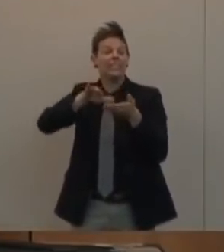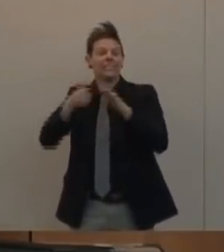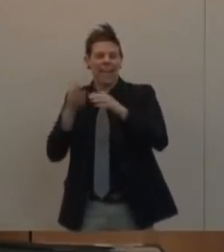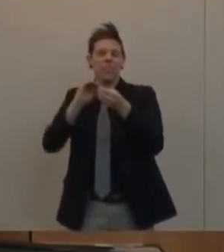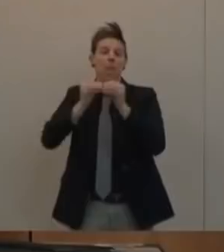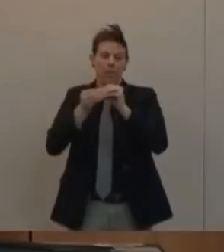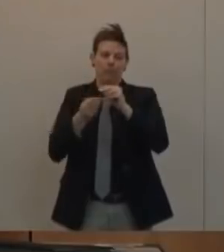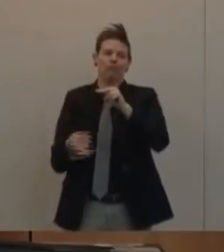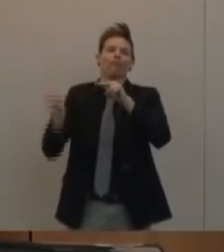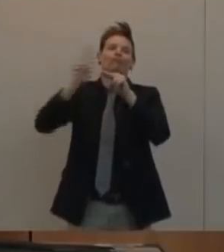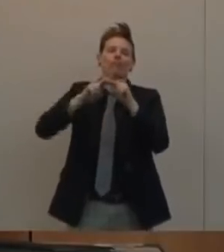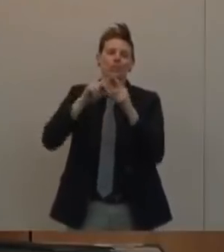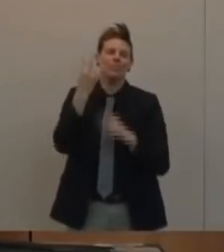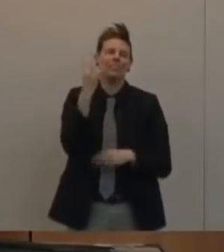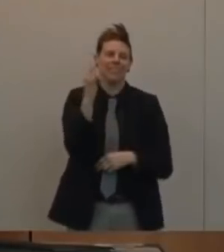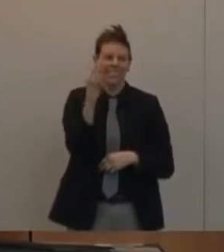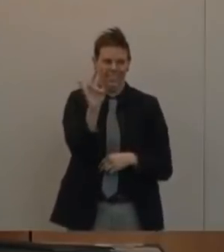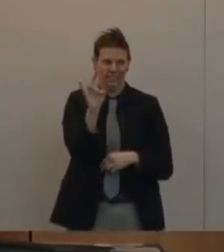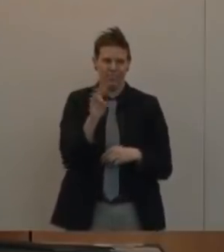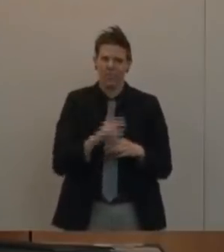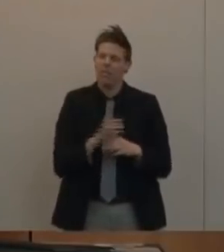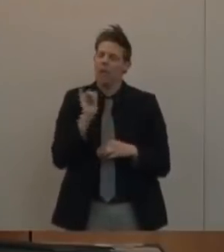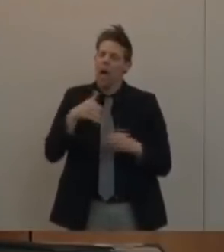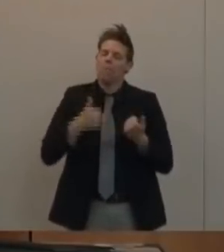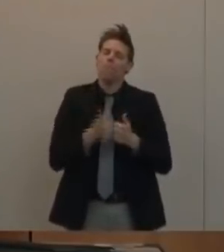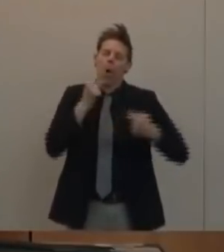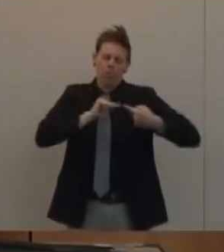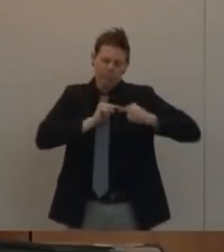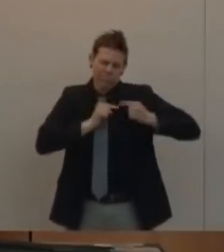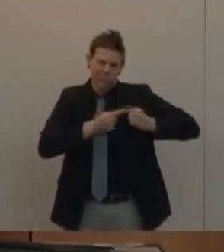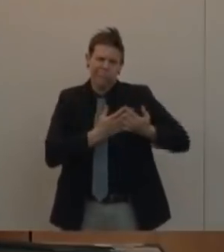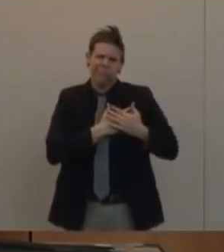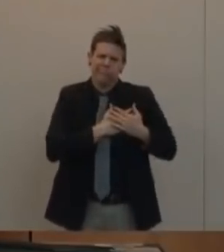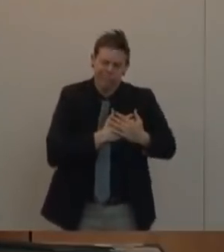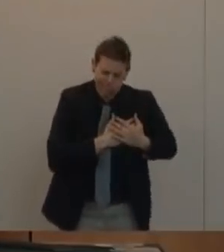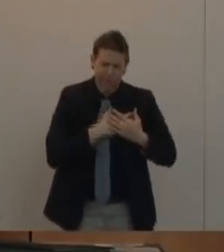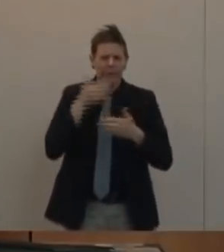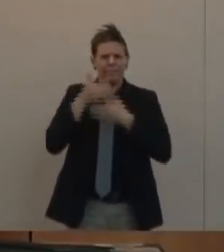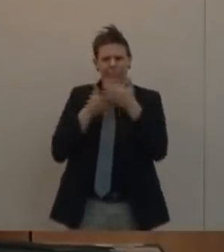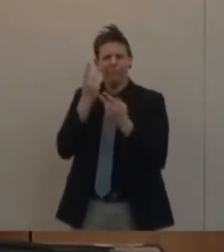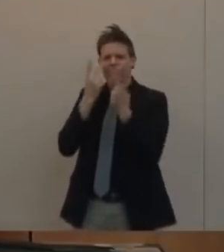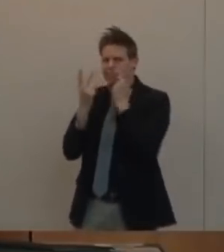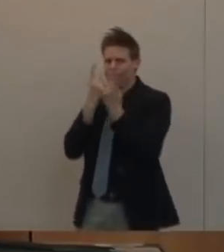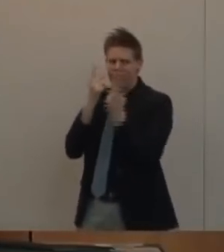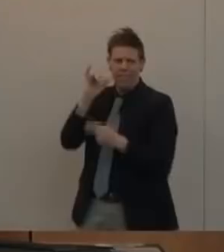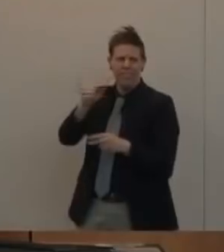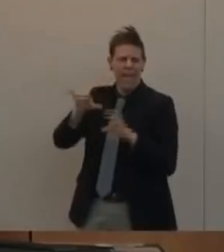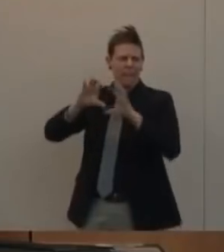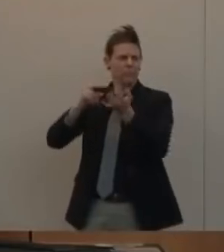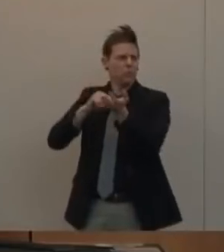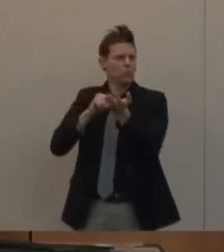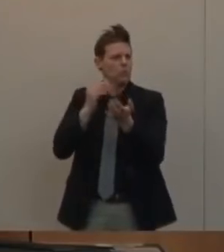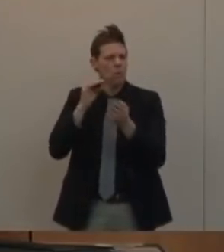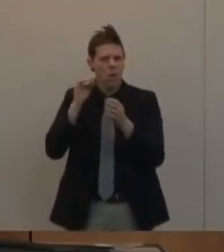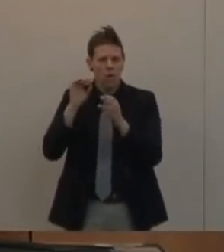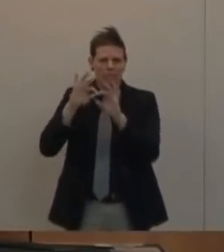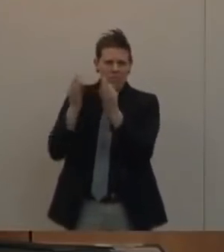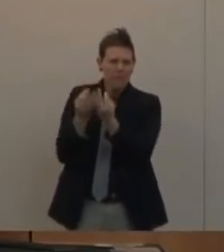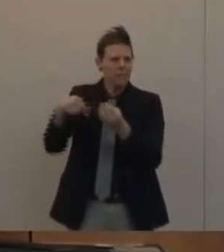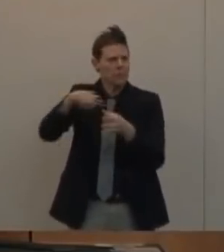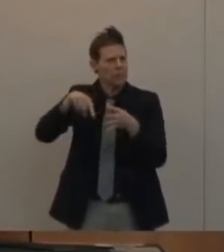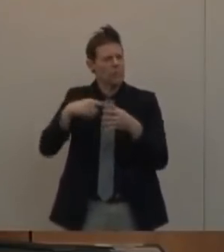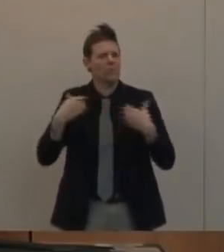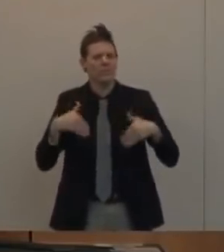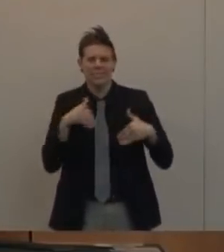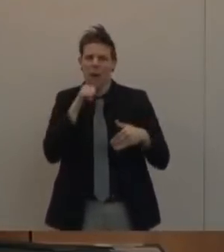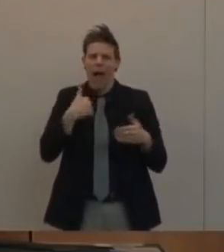is the most painful thing for me to talk about. I know unequivocally that these are families that didn't get to say